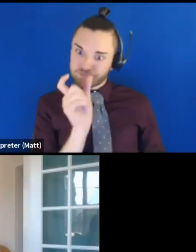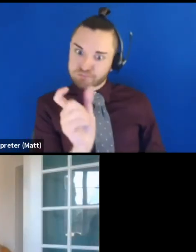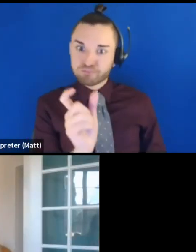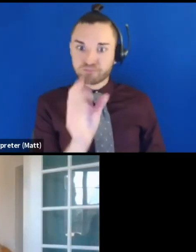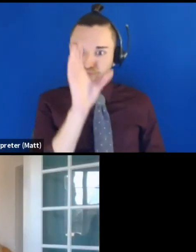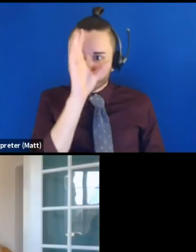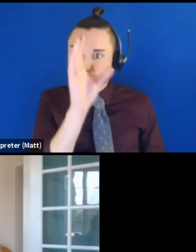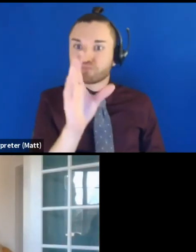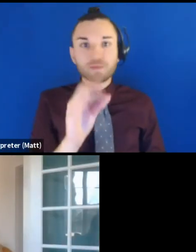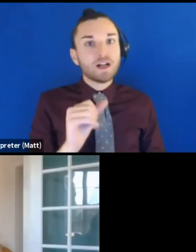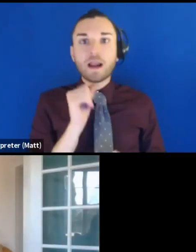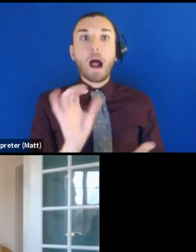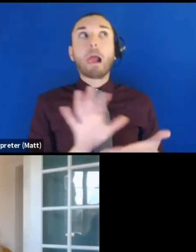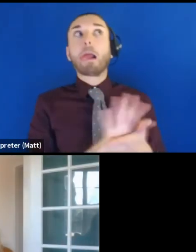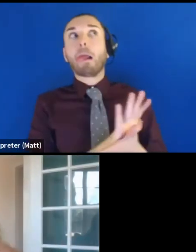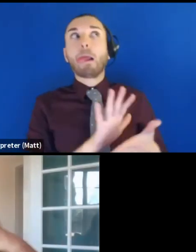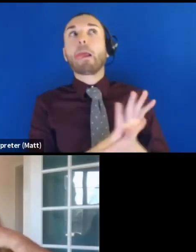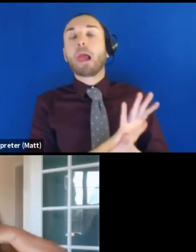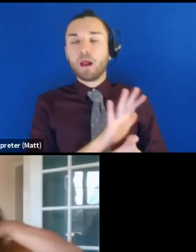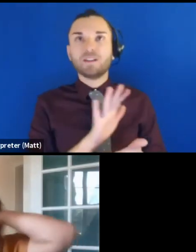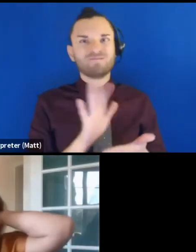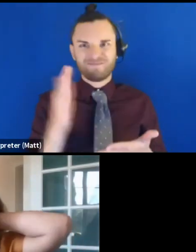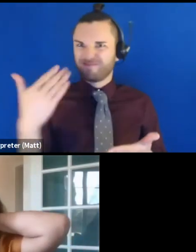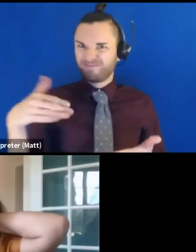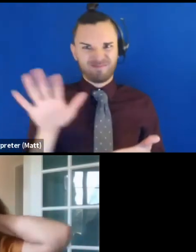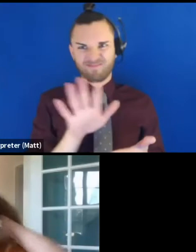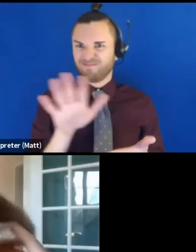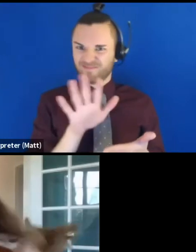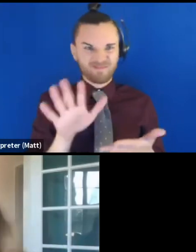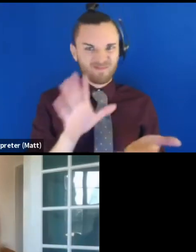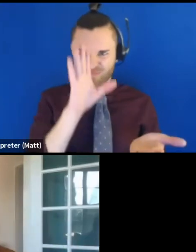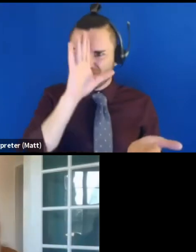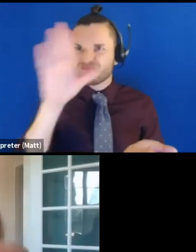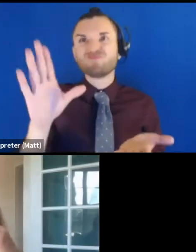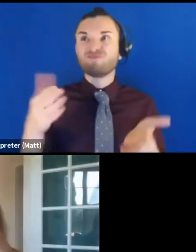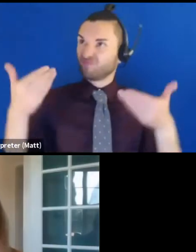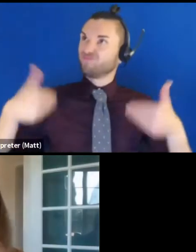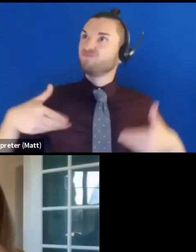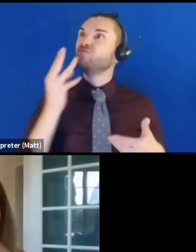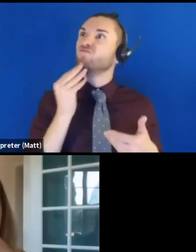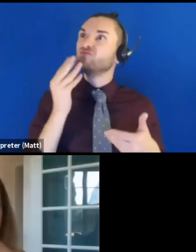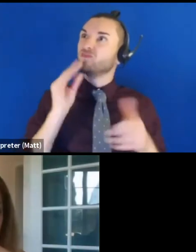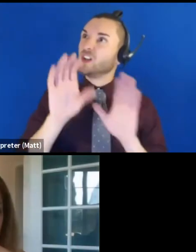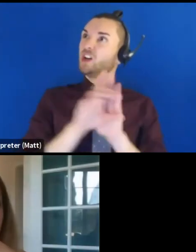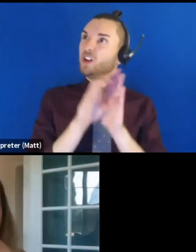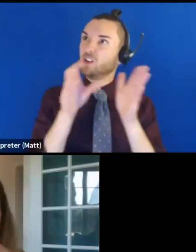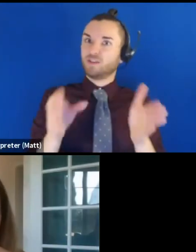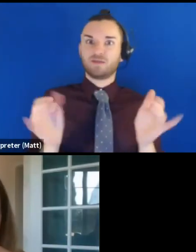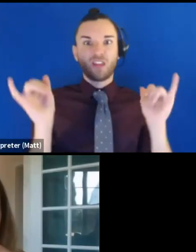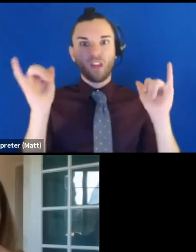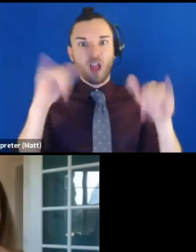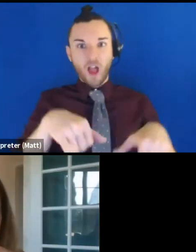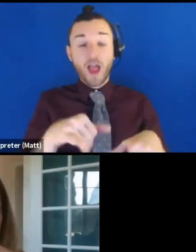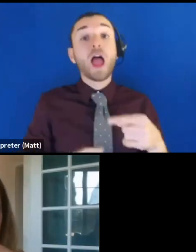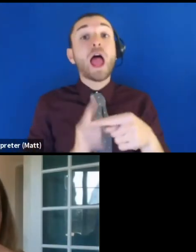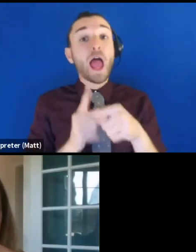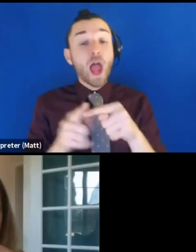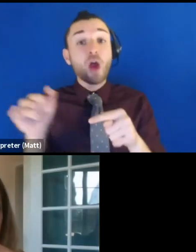have been Jewish women making television from the beginning, but as we'll talk about, there are a whole different bunch of ways in which that